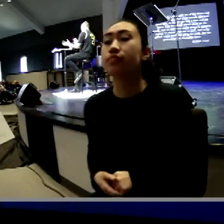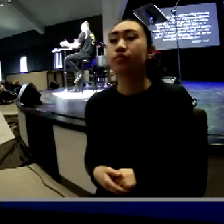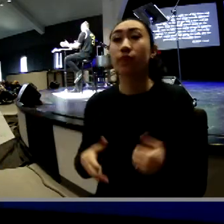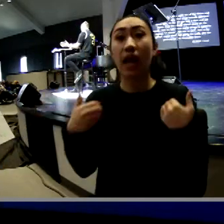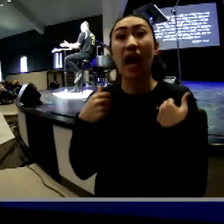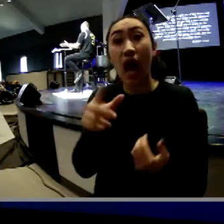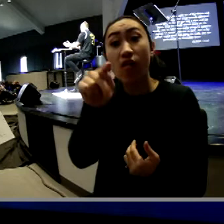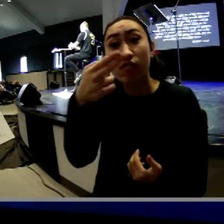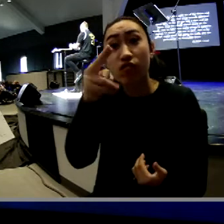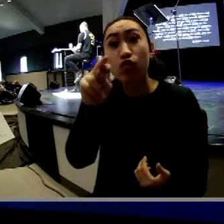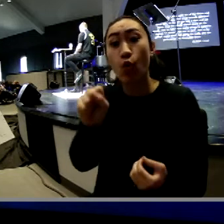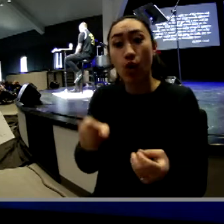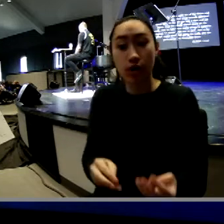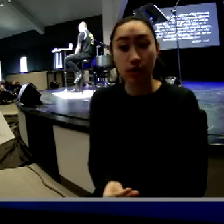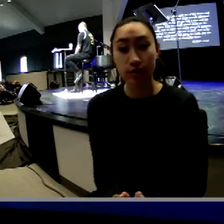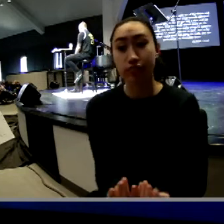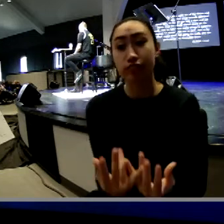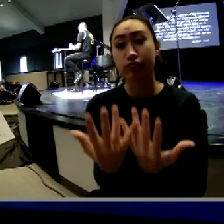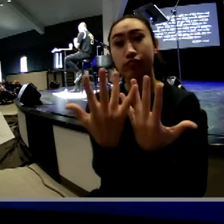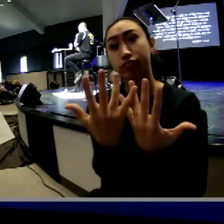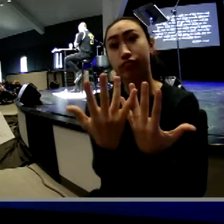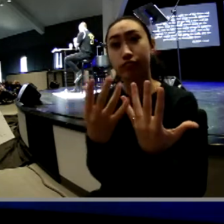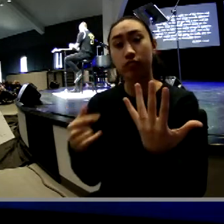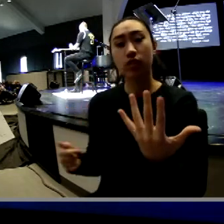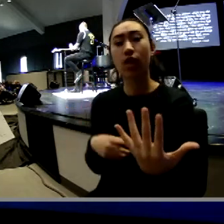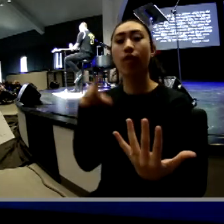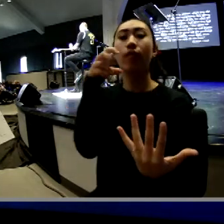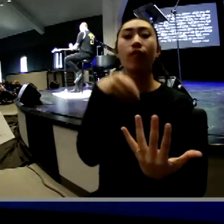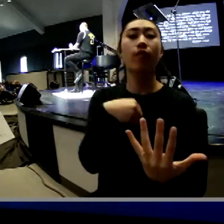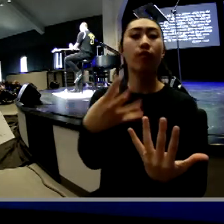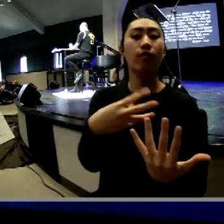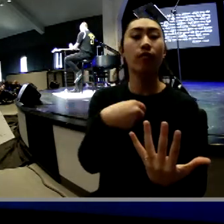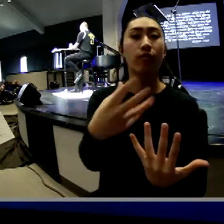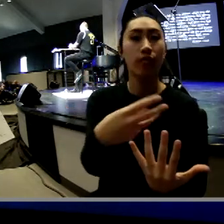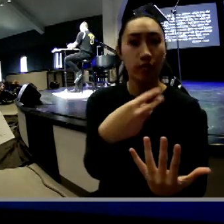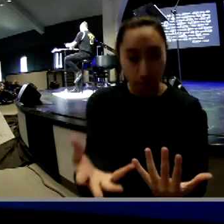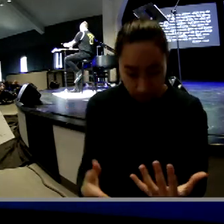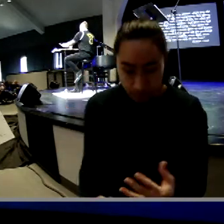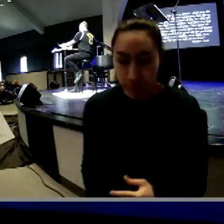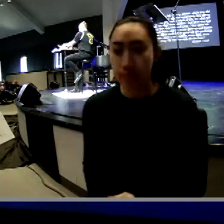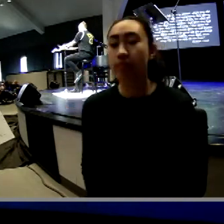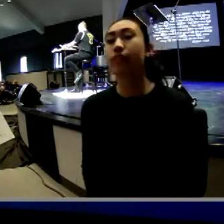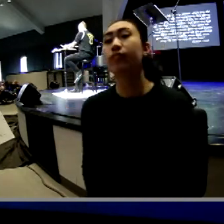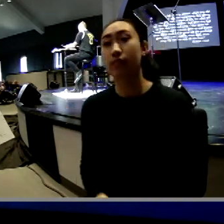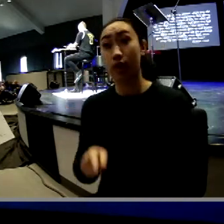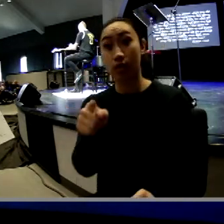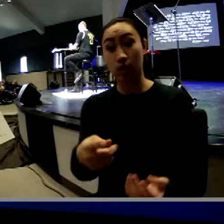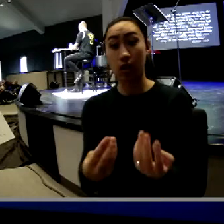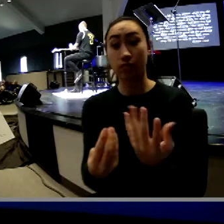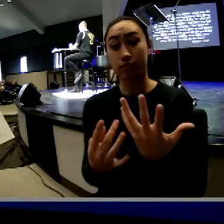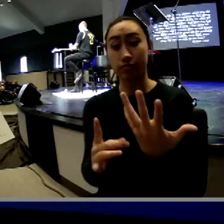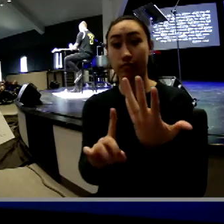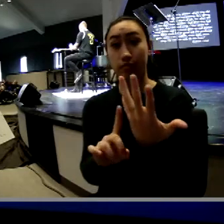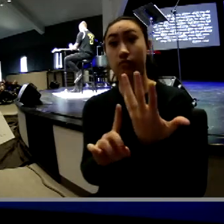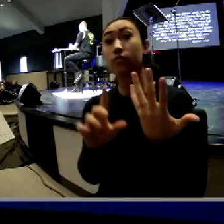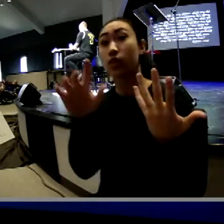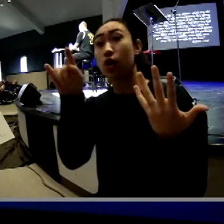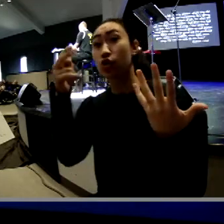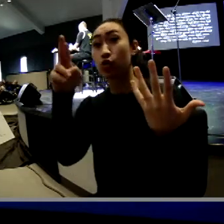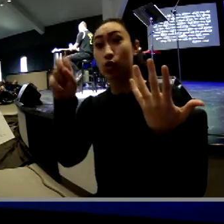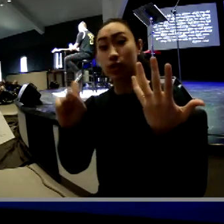the plants were scorched and they withered. Other seed fell among the thorns, which grew up and choked the